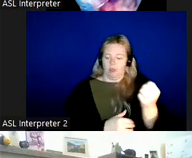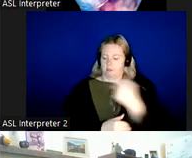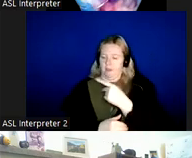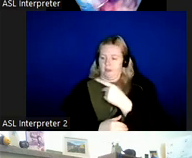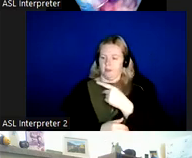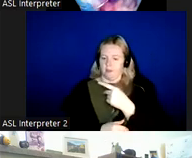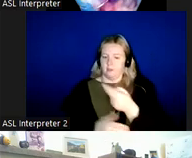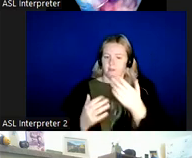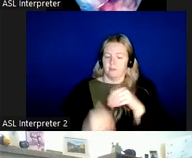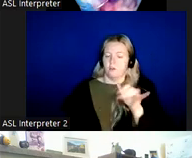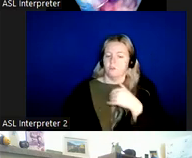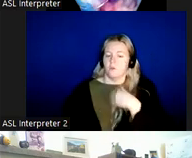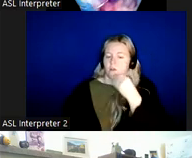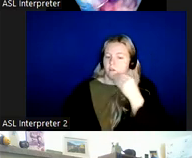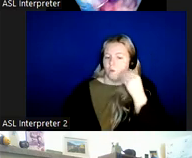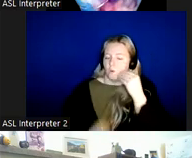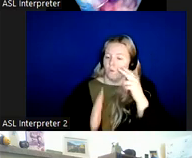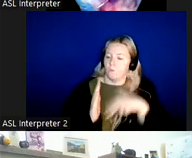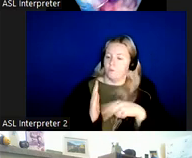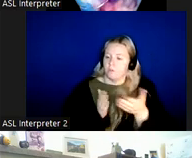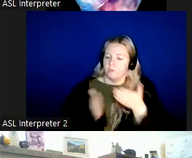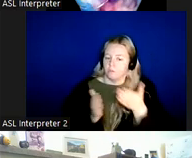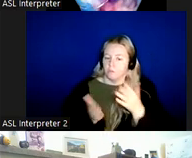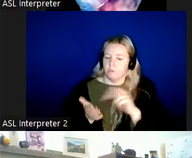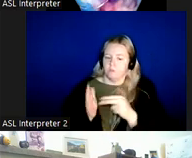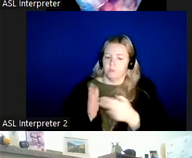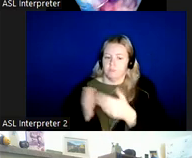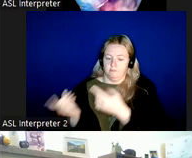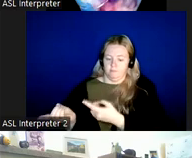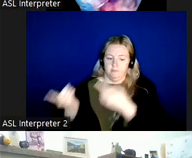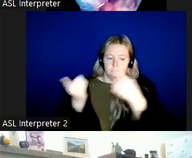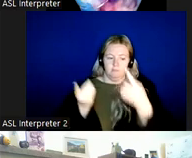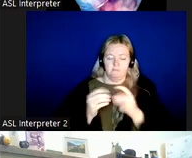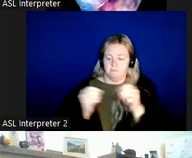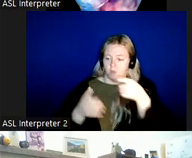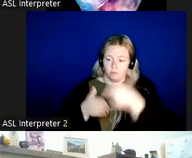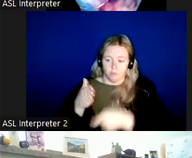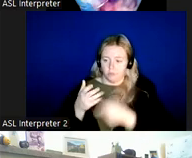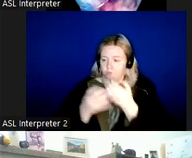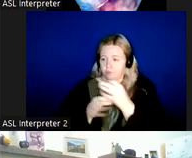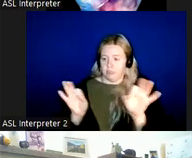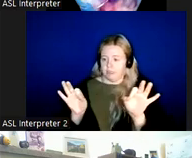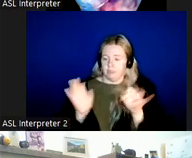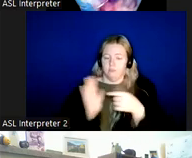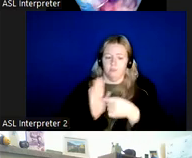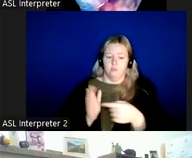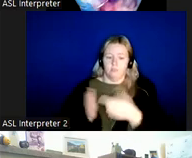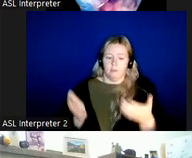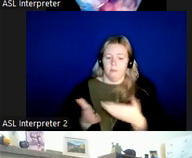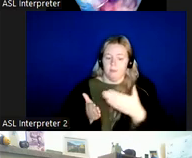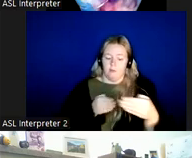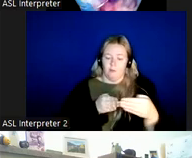home reader service, which delivers our materials free of charge to residents. For example, here in Corner